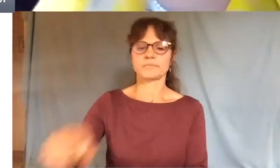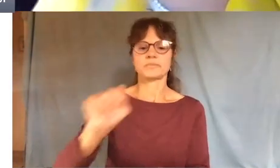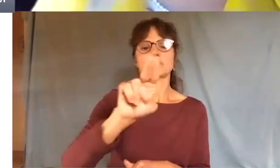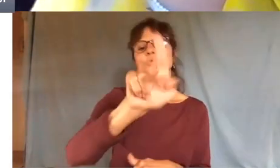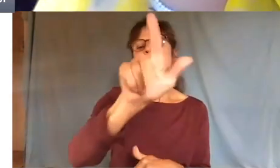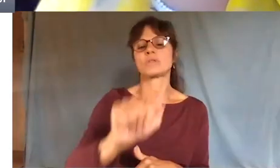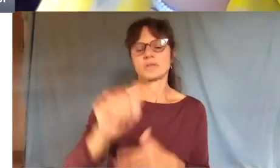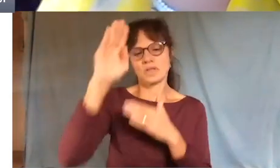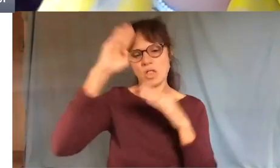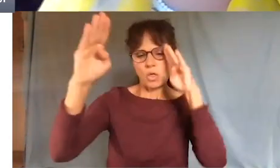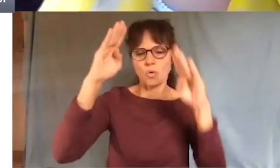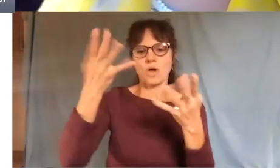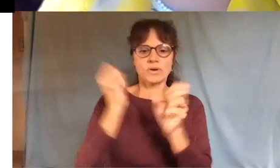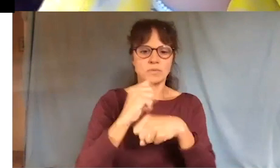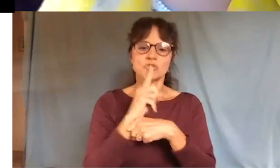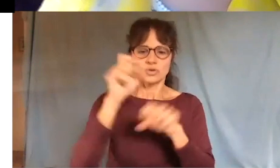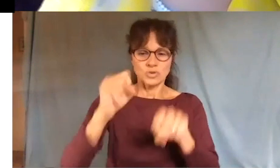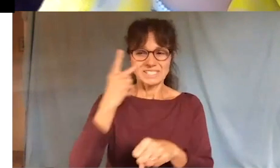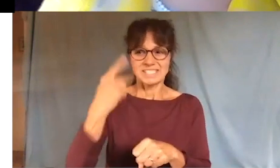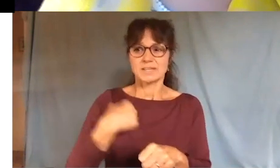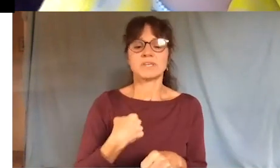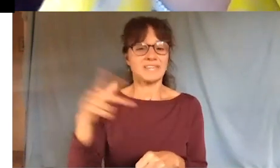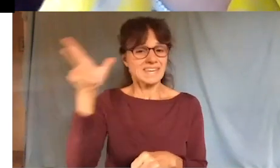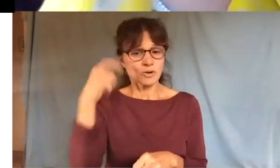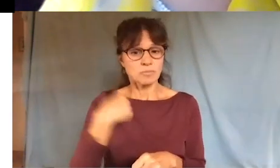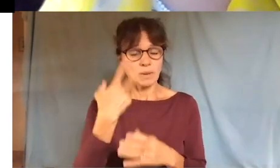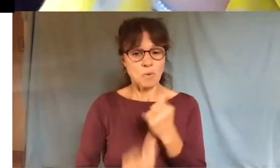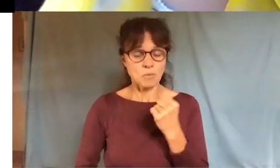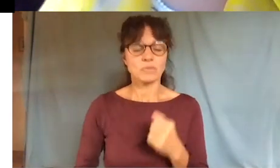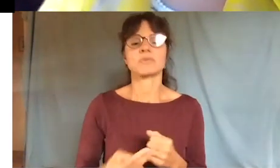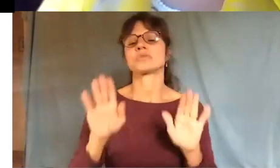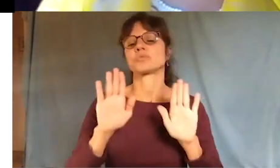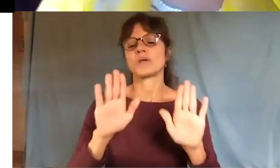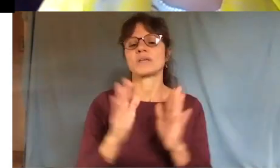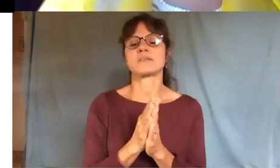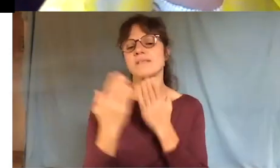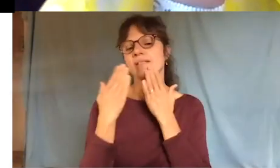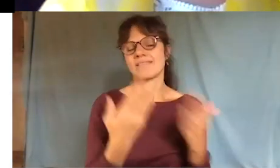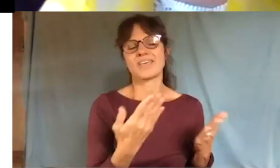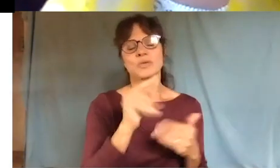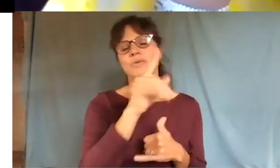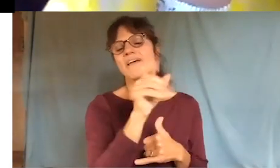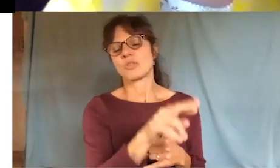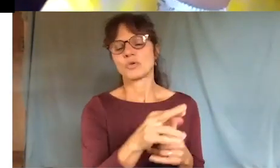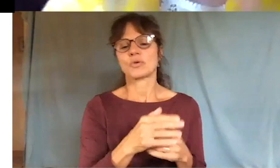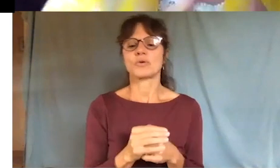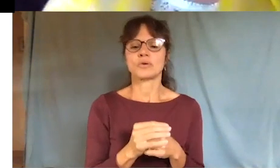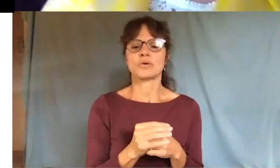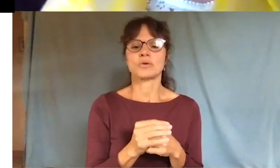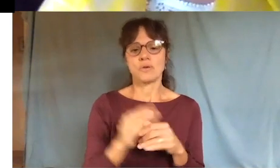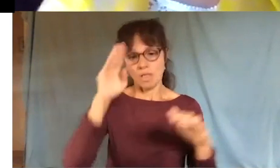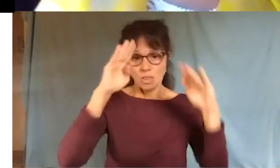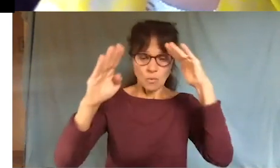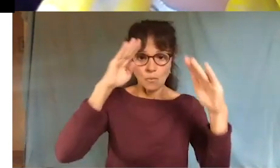Hello, just want to make sure you can see me. You can hear me? Great, thanks, Tyler. So